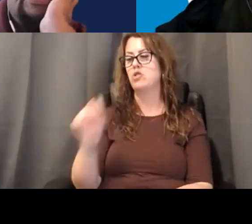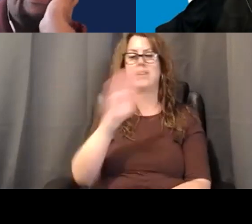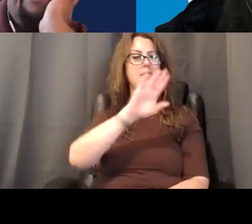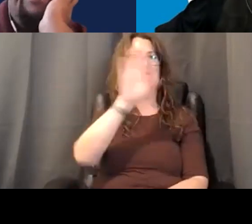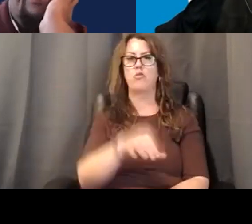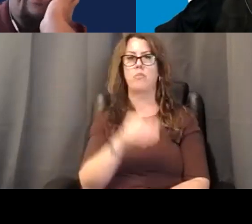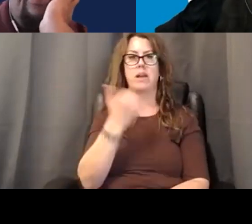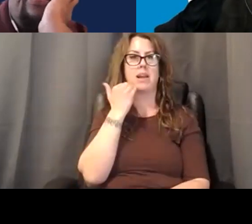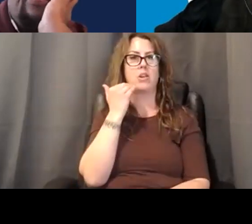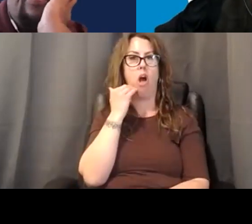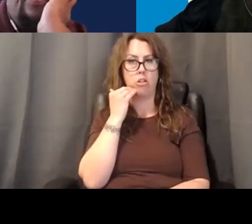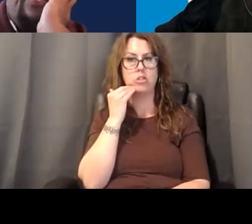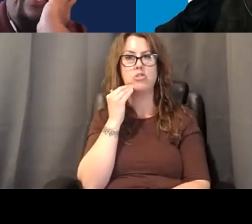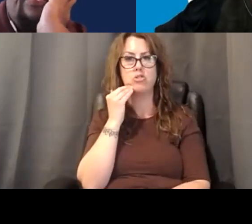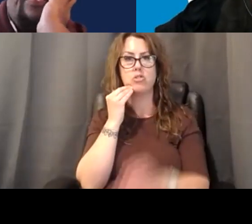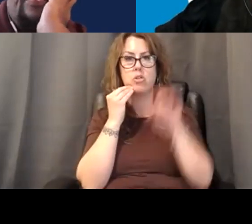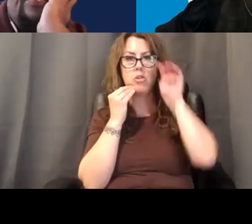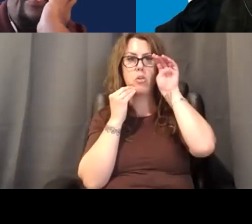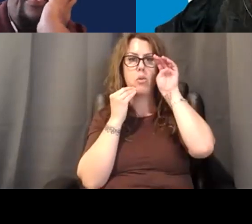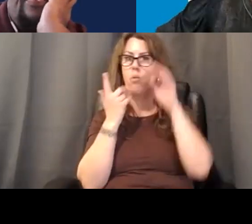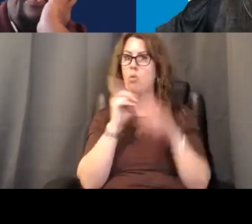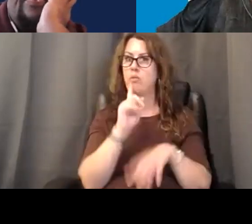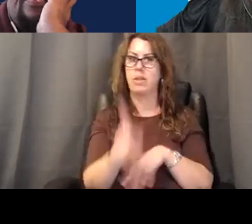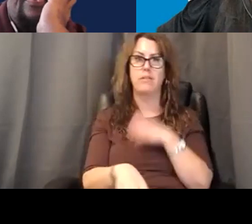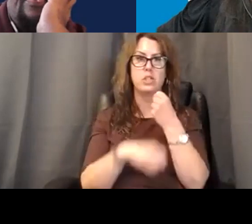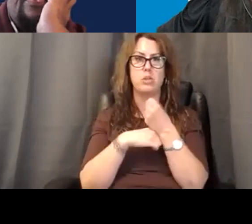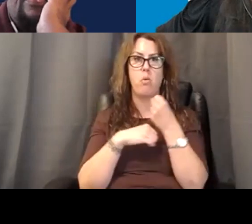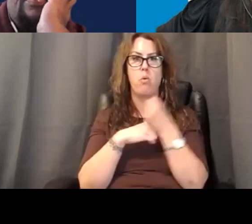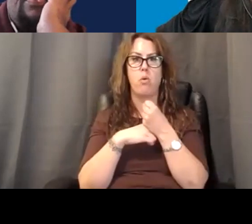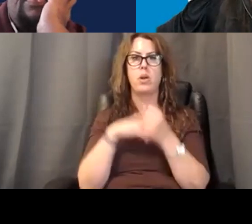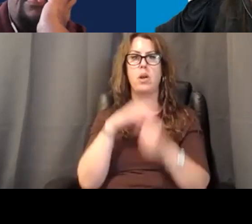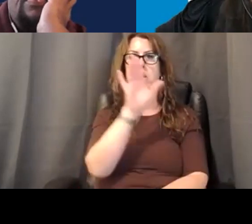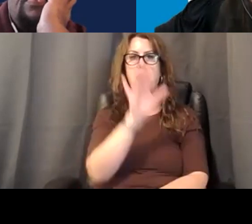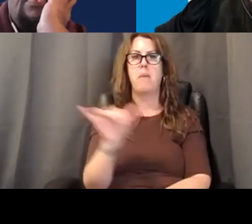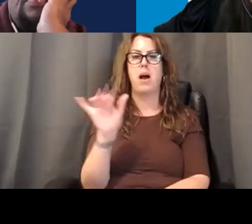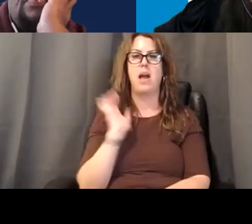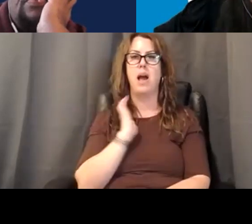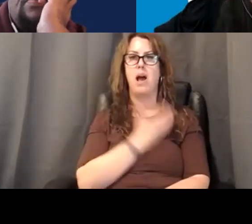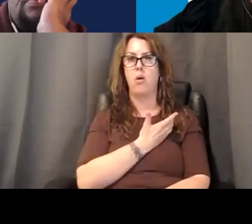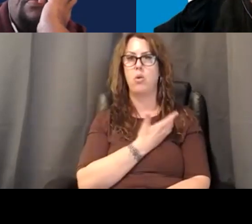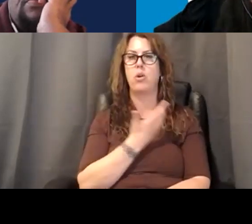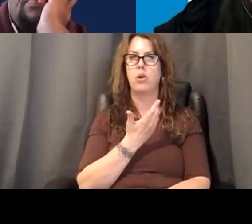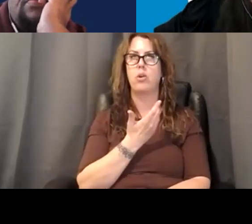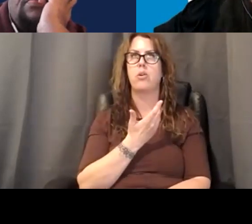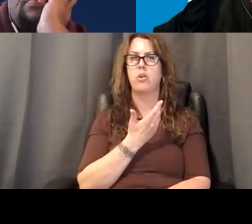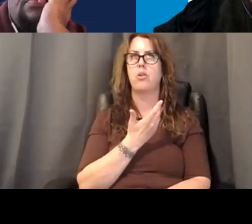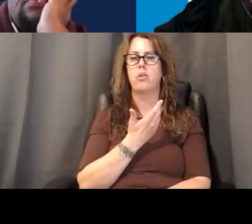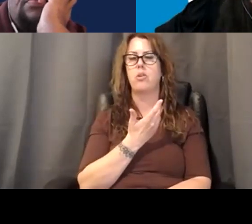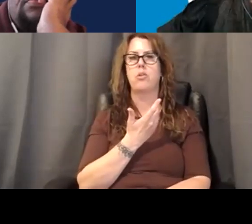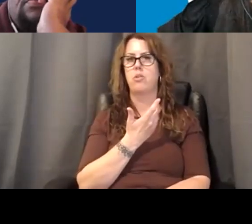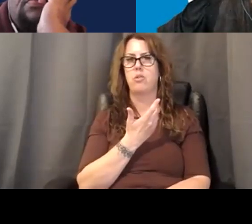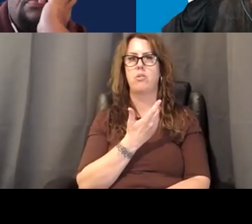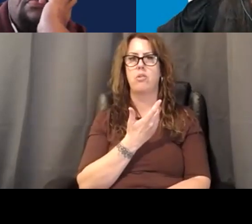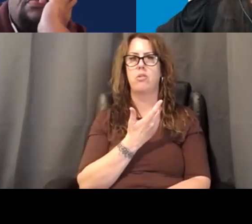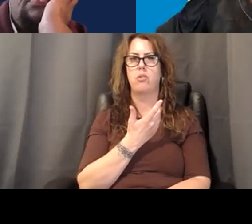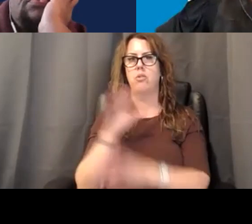or even supported by our counterparts, because for some reason,